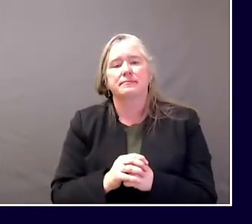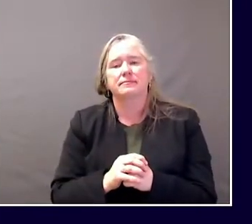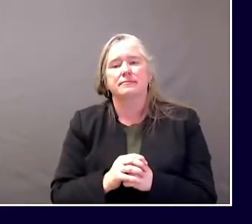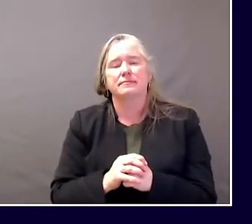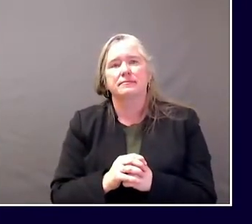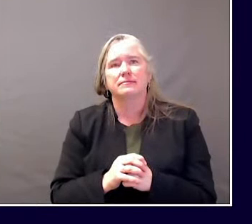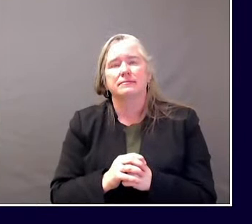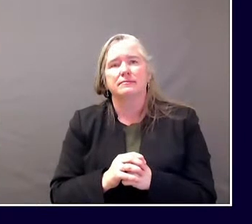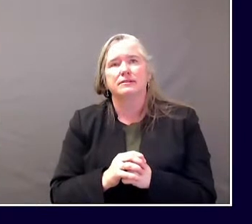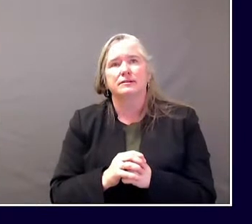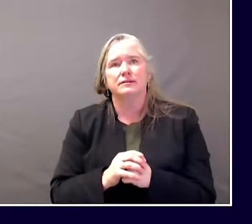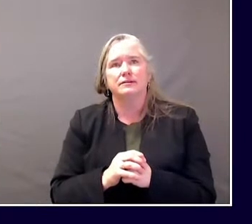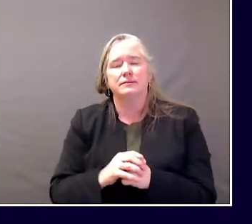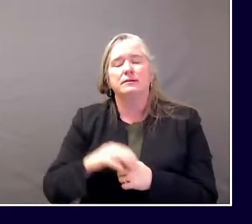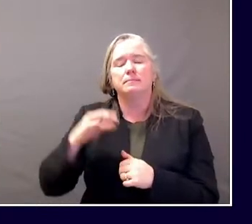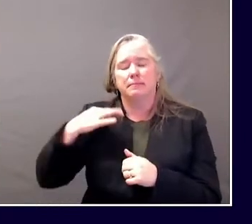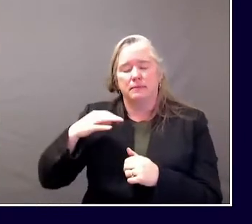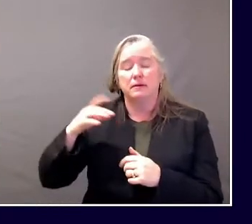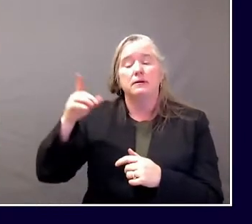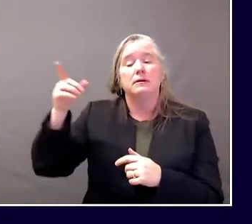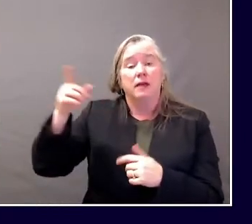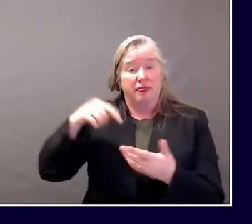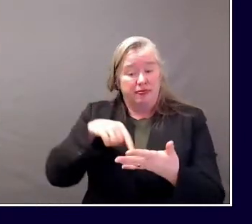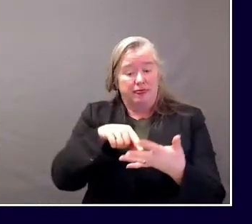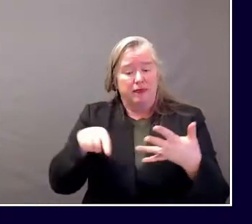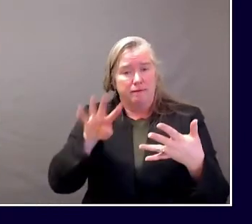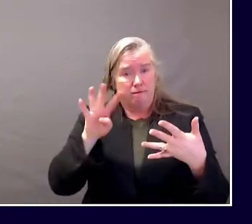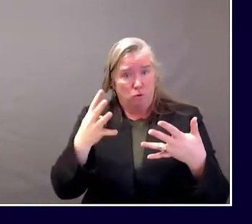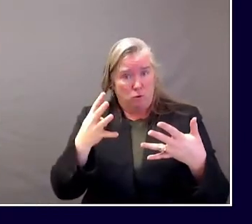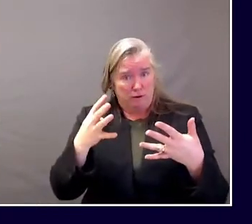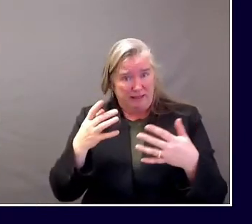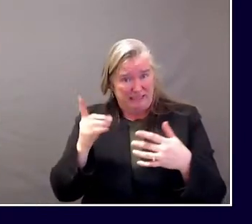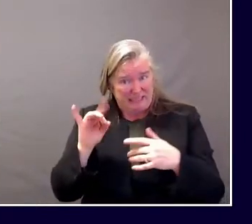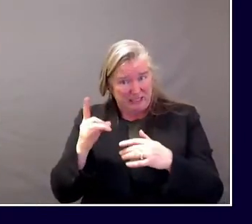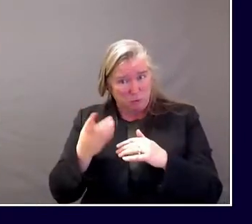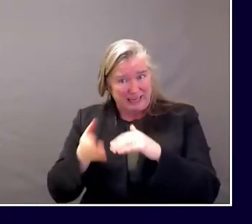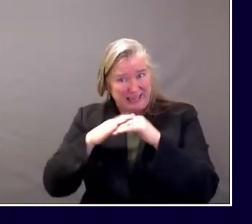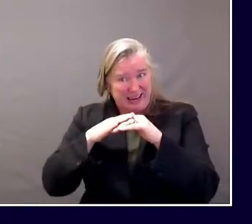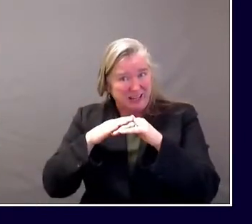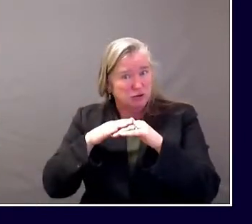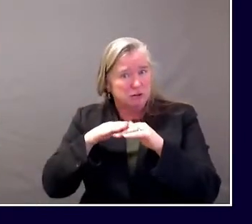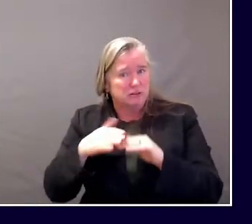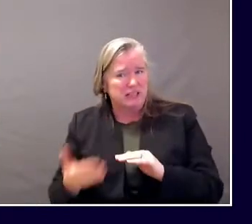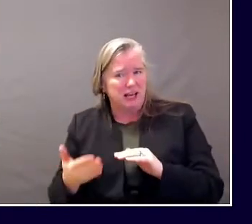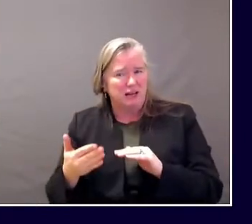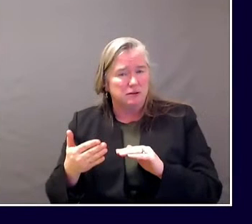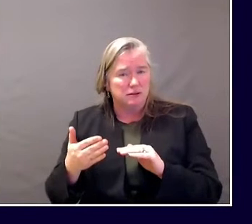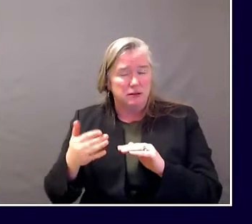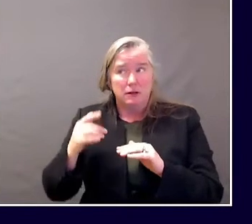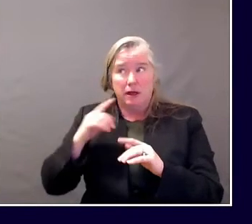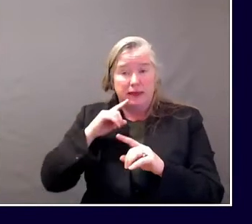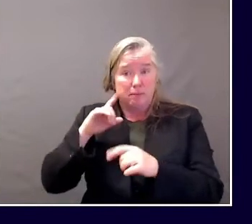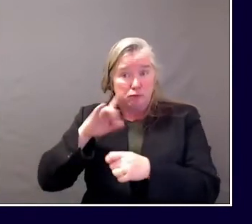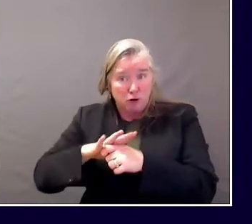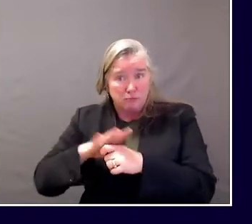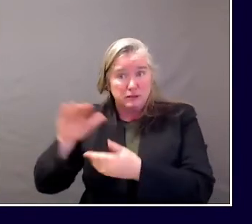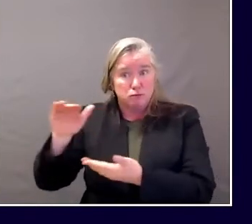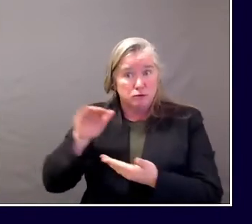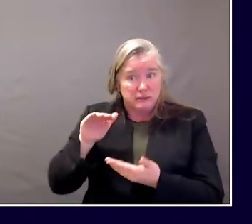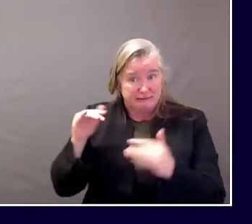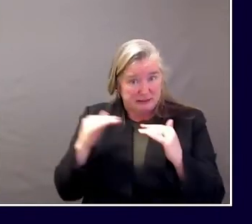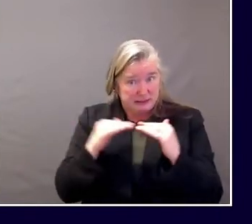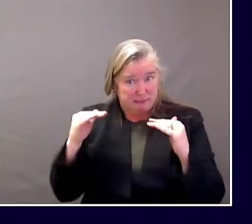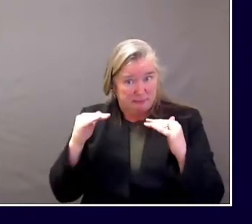of vaccine that it was allocated this week, or did you guys get like a little less? Like, what's like the final number on that? We